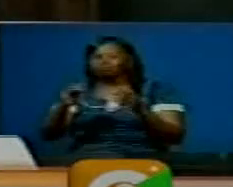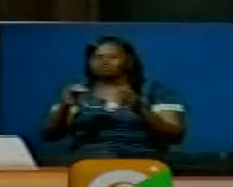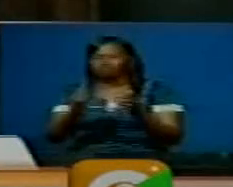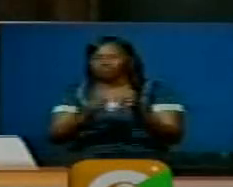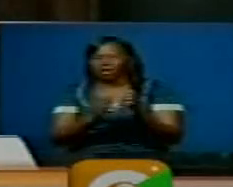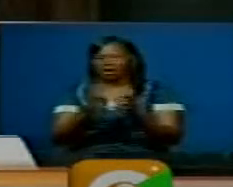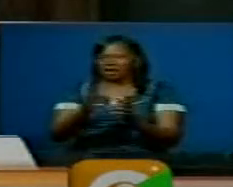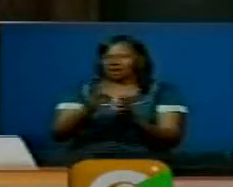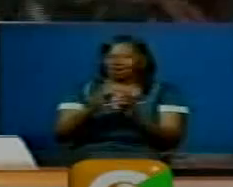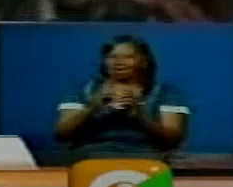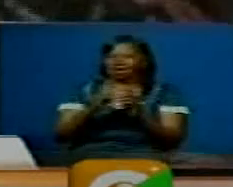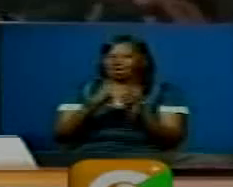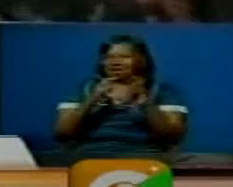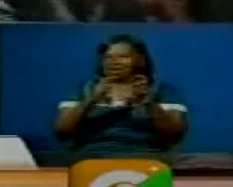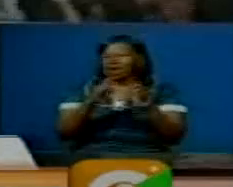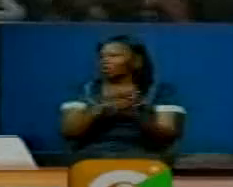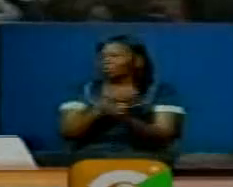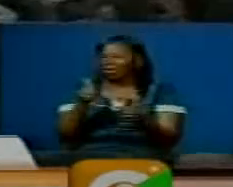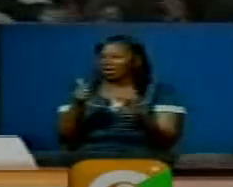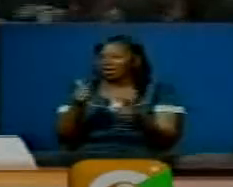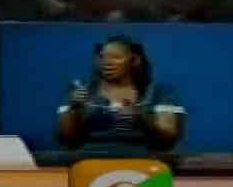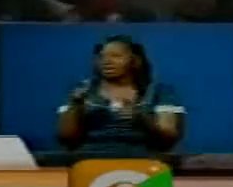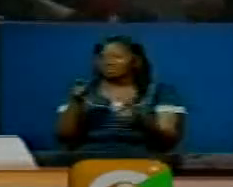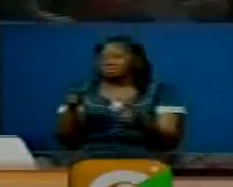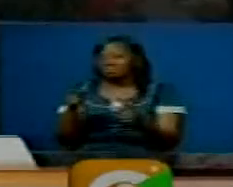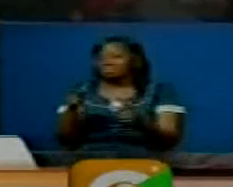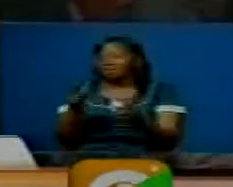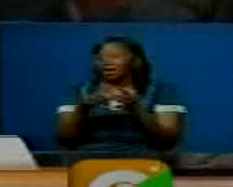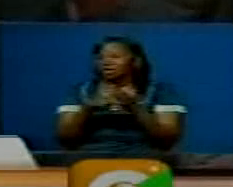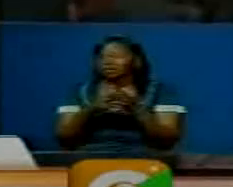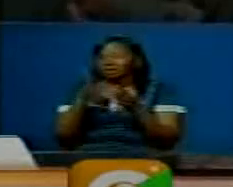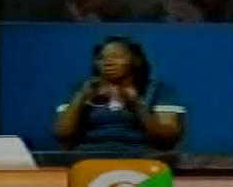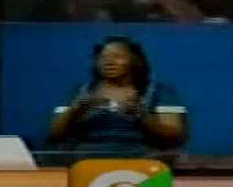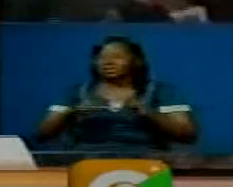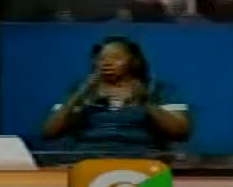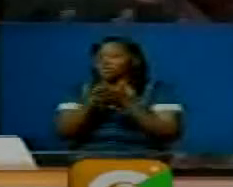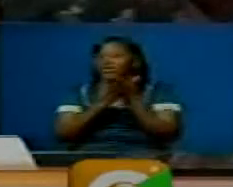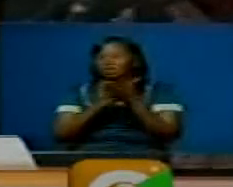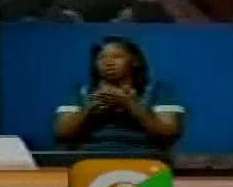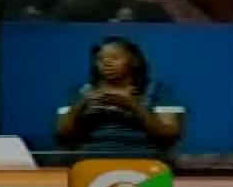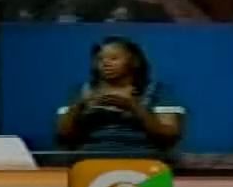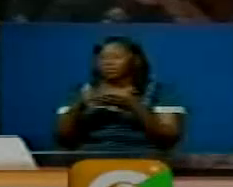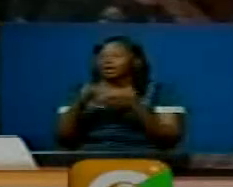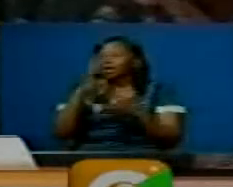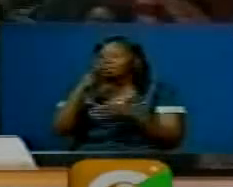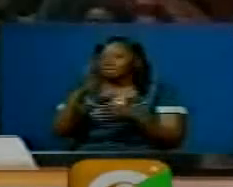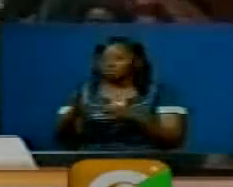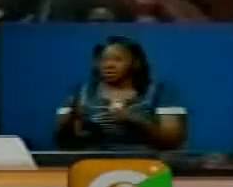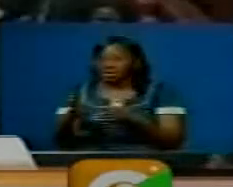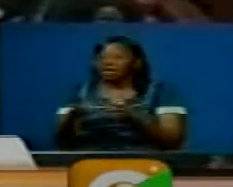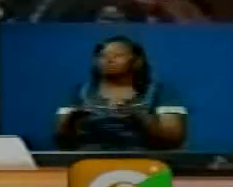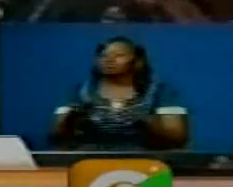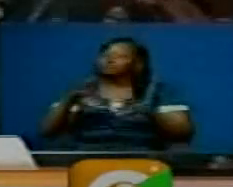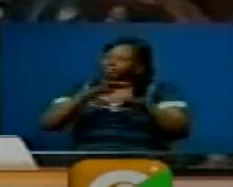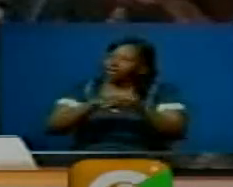All right, and we go back again now to these secret weapons that they were speaking of, Kendagor. We saw last week